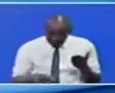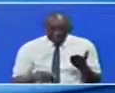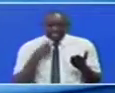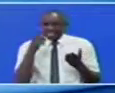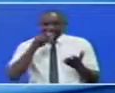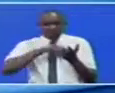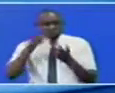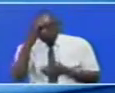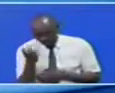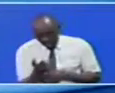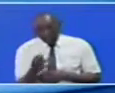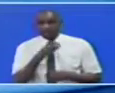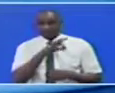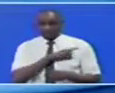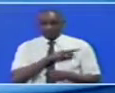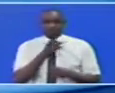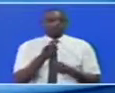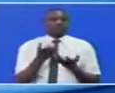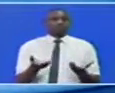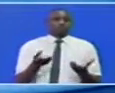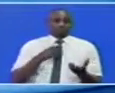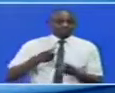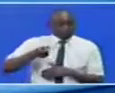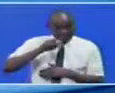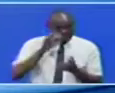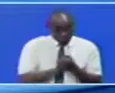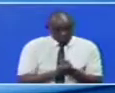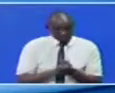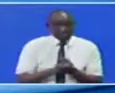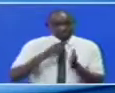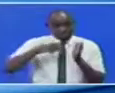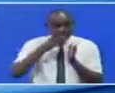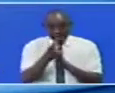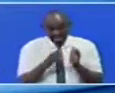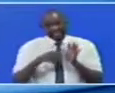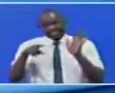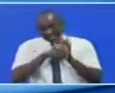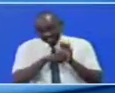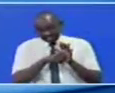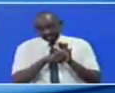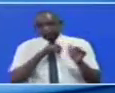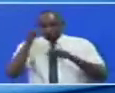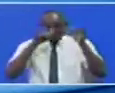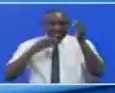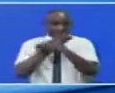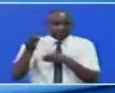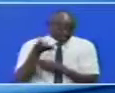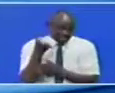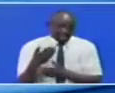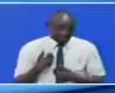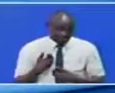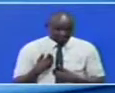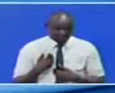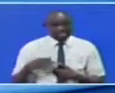the fall to profits to increase its products and negative foreign exchange movements in